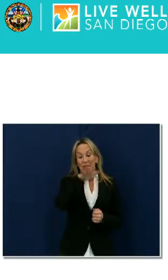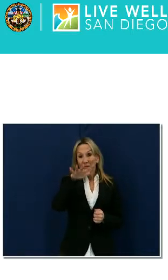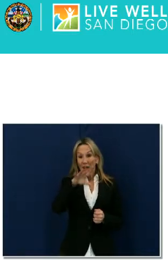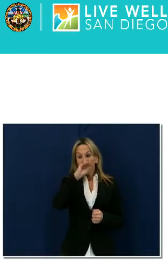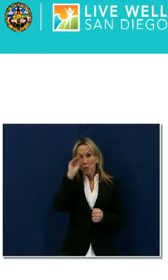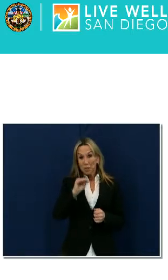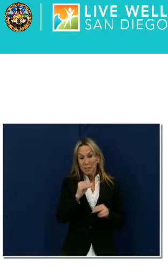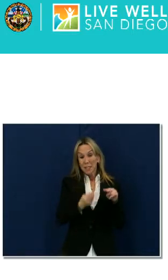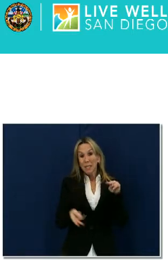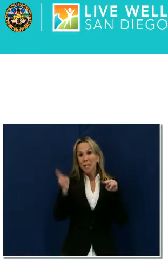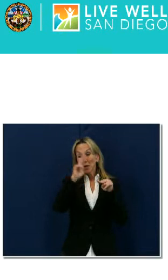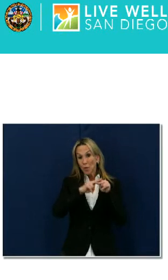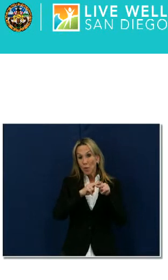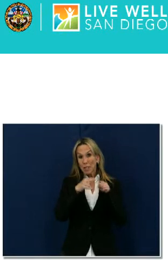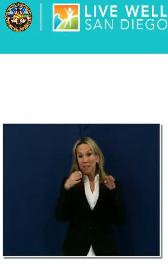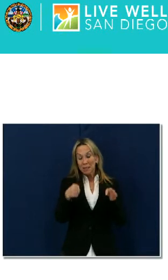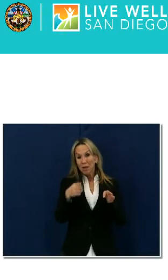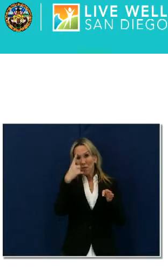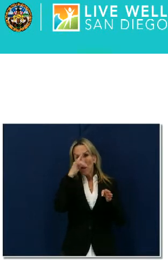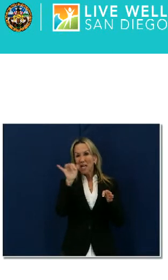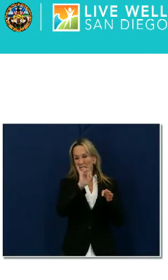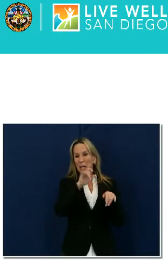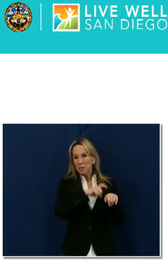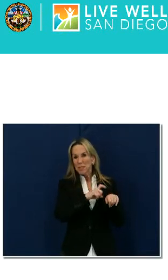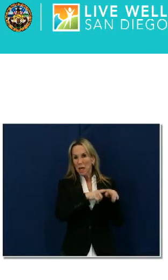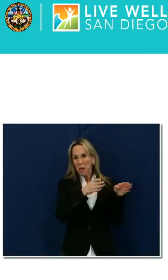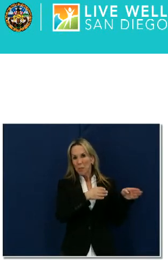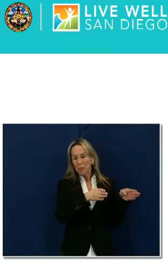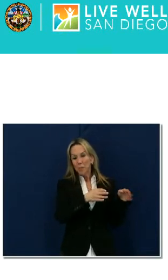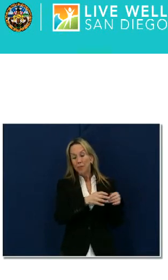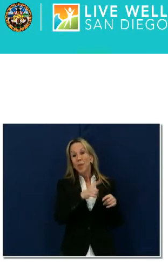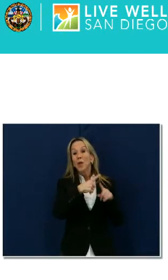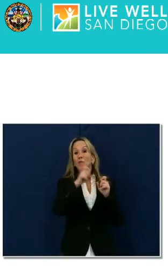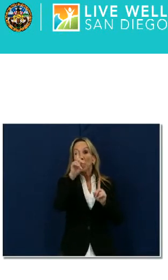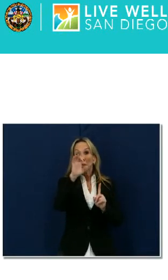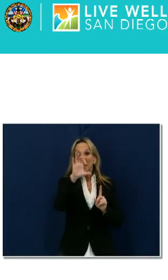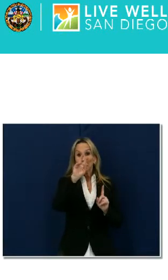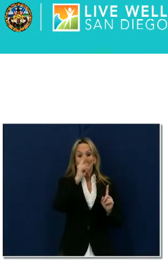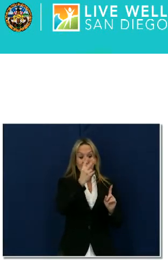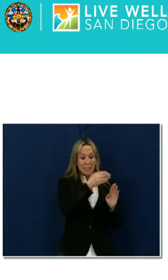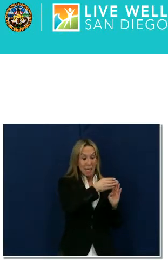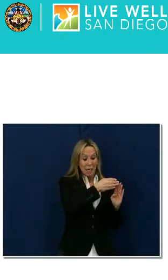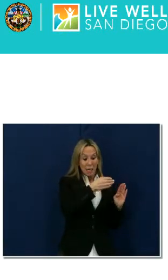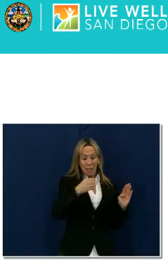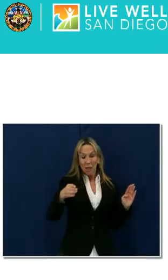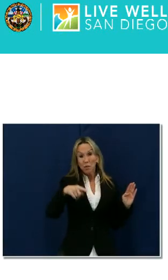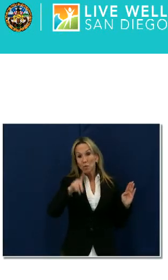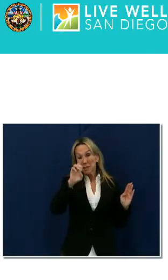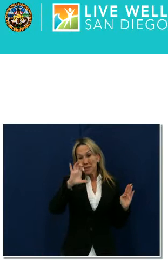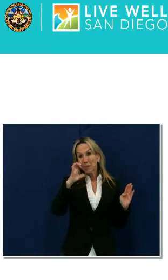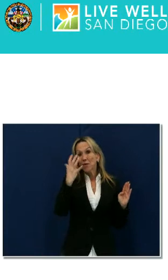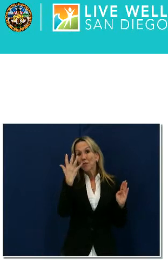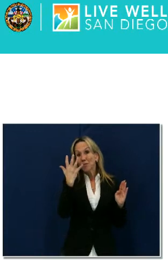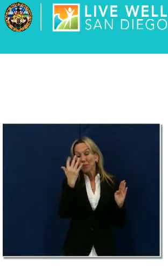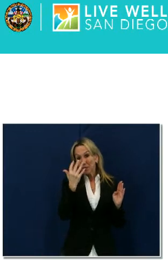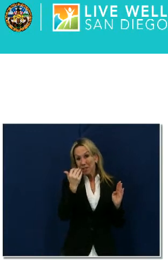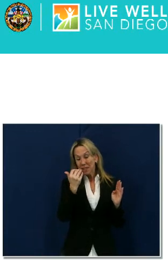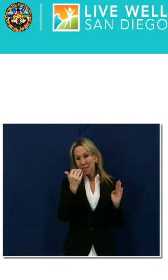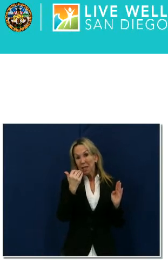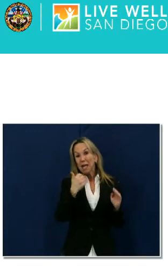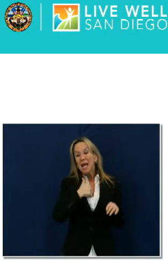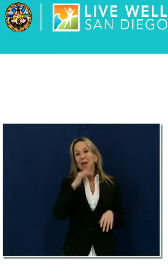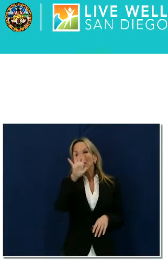155% increase in ICU admissions for the same period. From December 2nd to December 15th, there was a